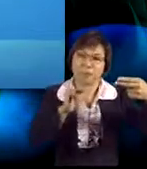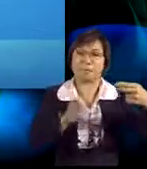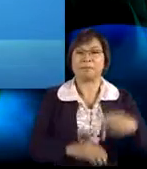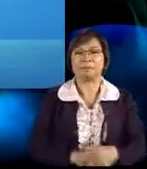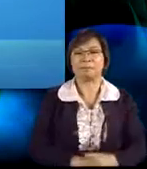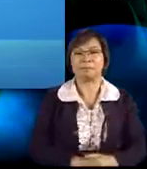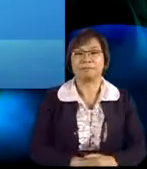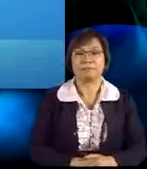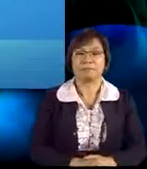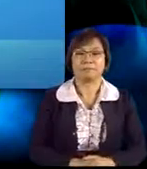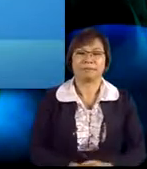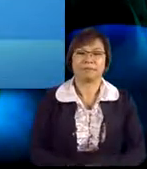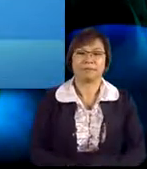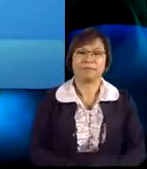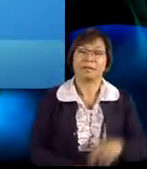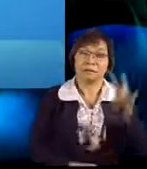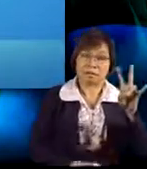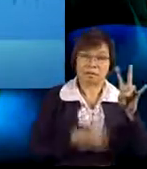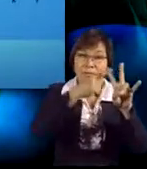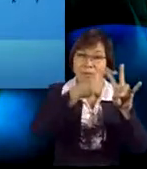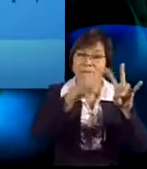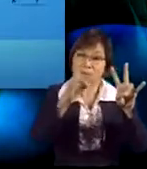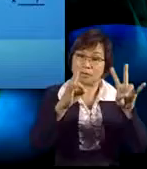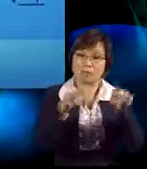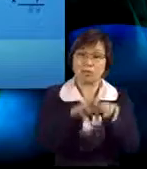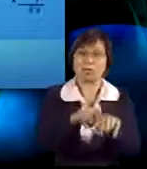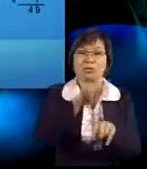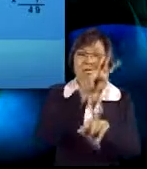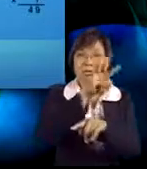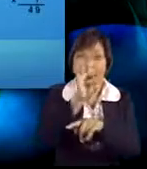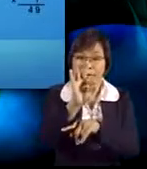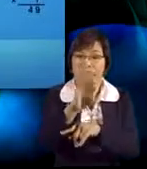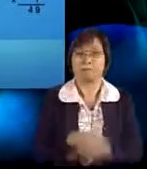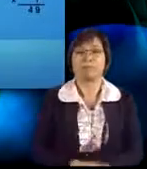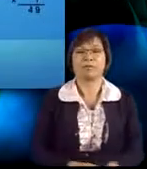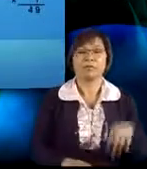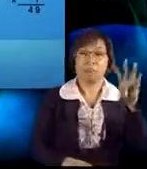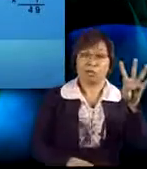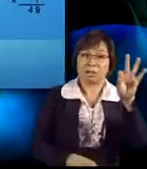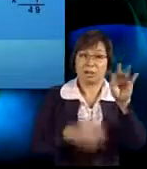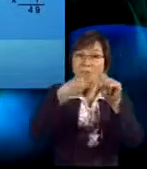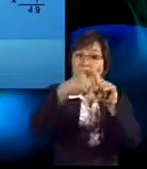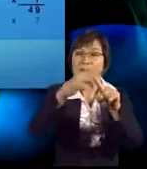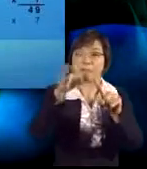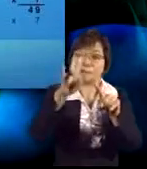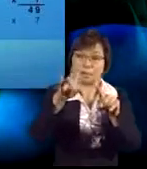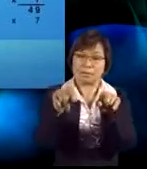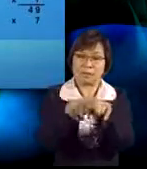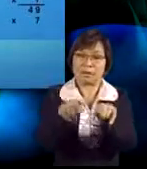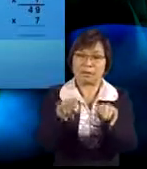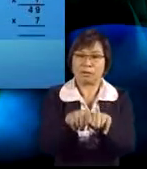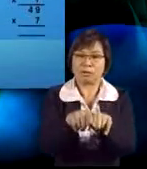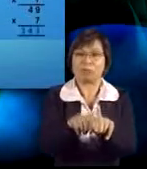meters. So 7 multiplied by 7 equals to 49, and 49 multiplied by